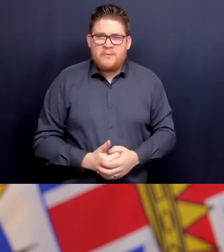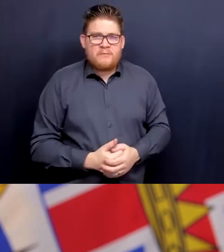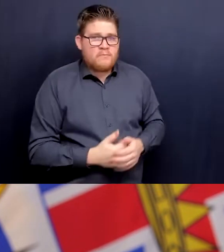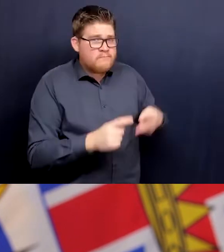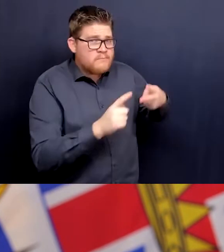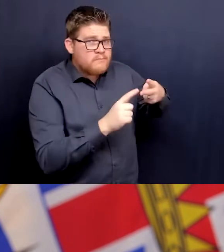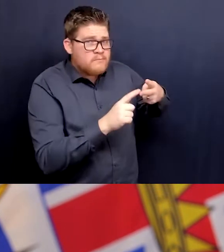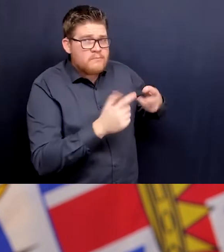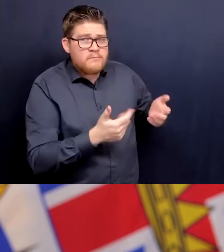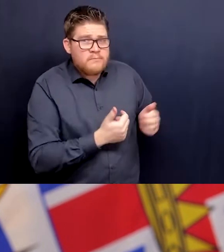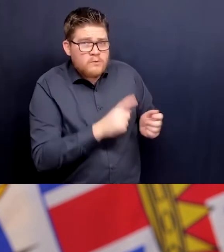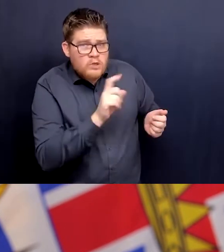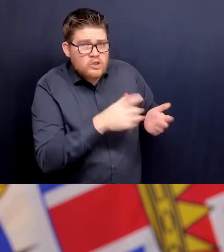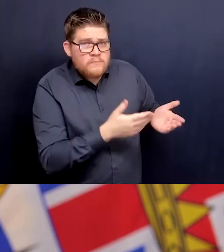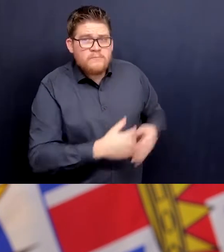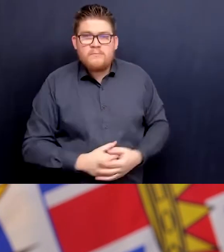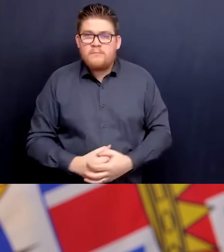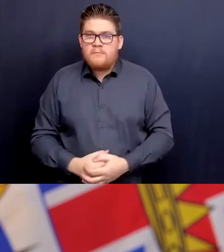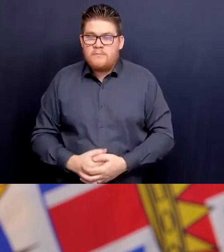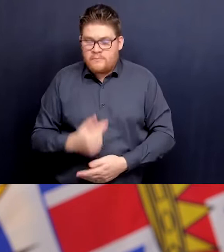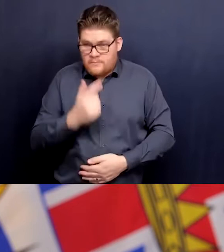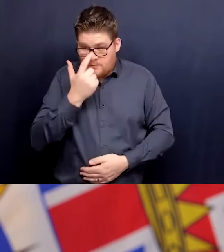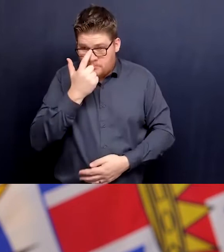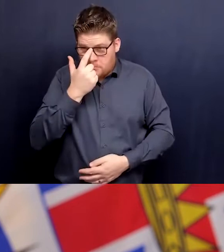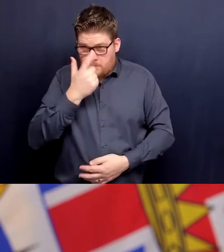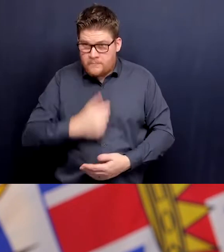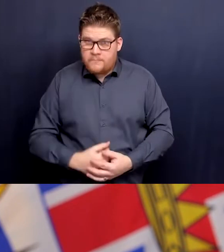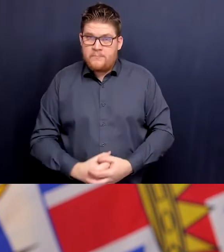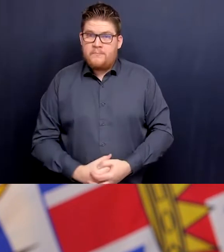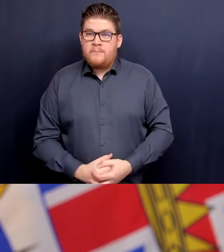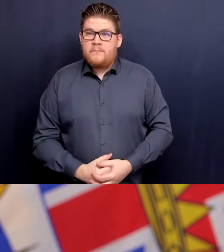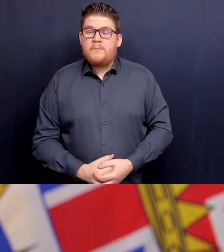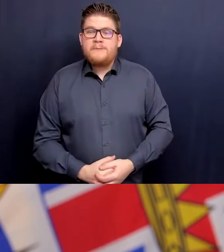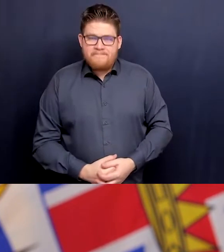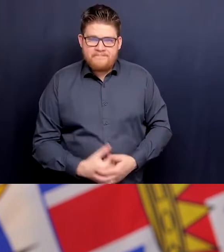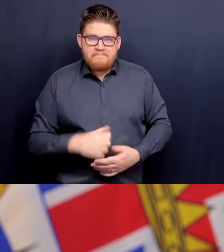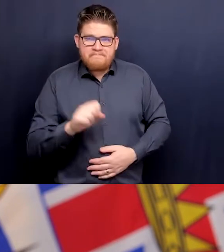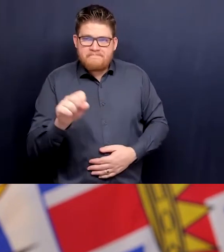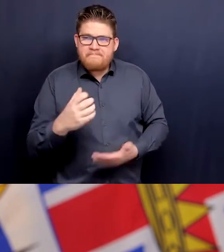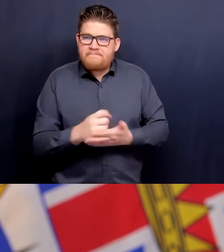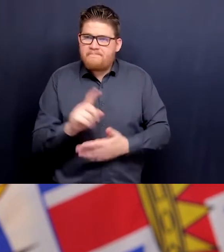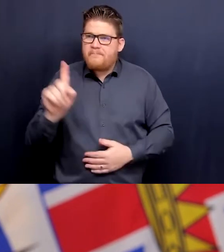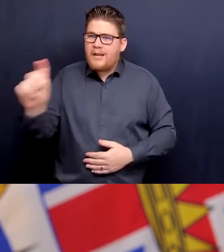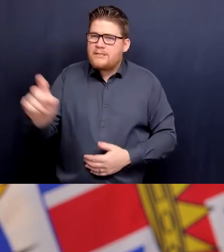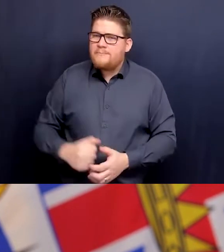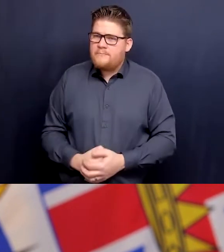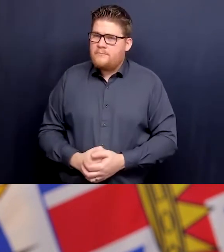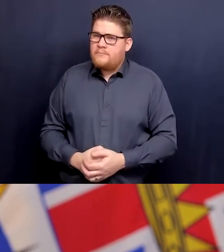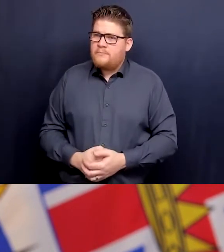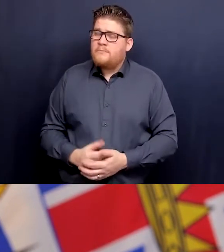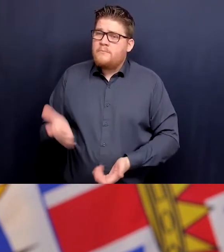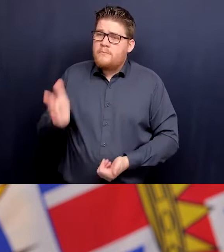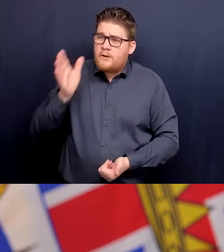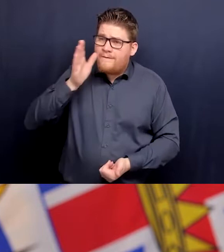Sure. I guess just to follow up what you just said there might be situations where we bring back some tools like masks or capacity